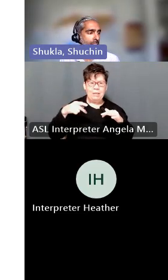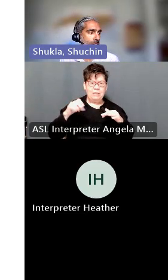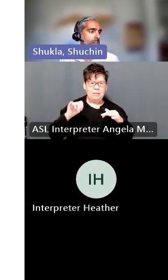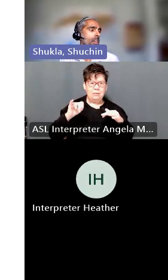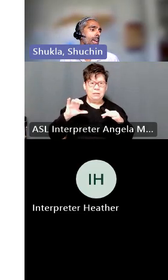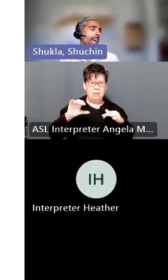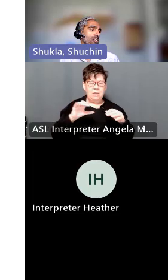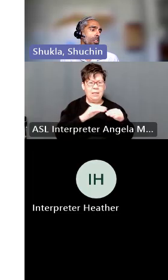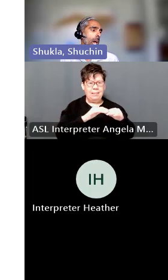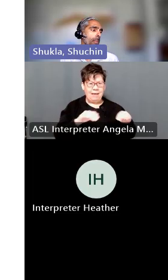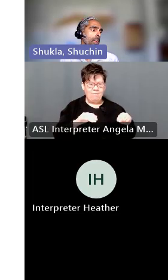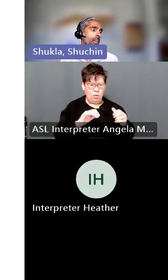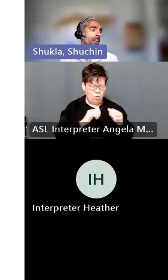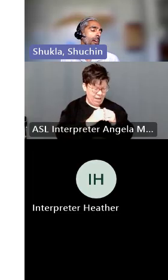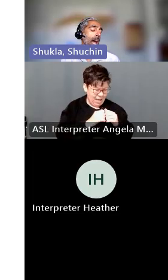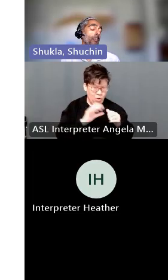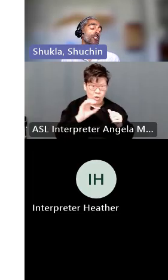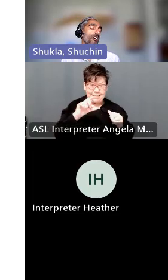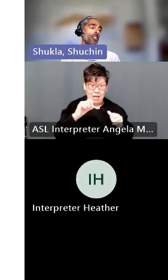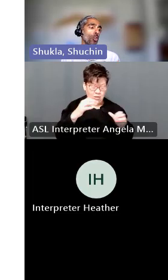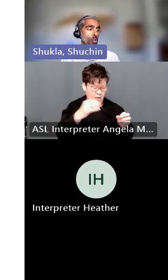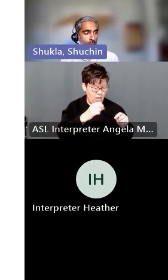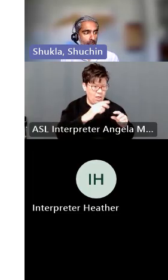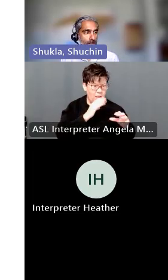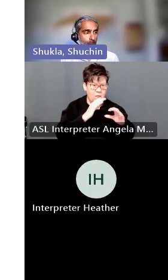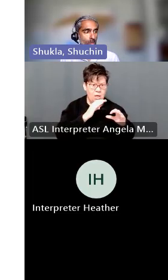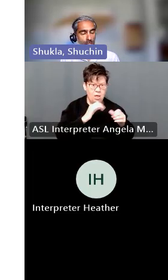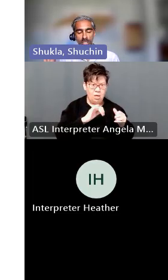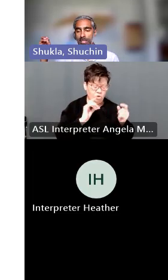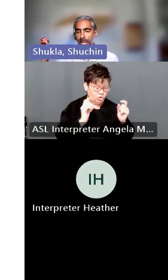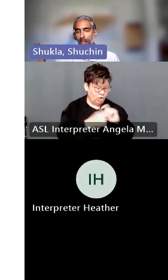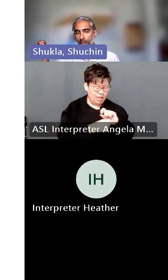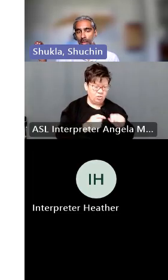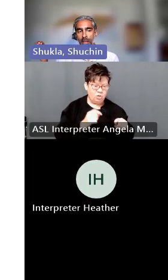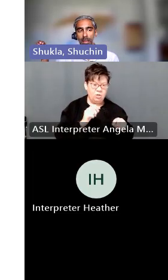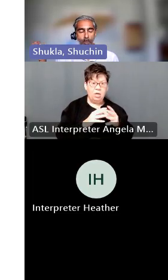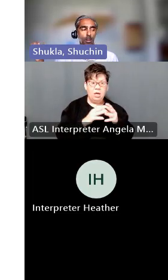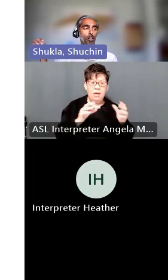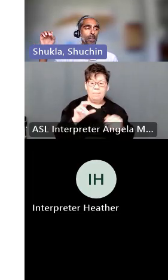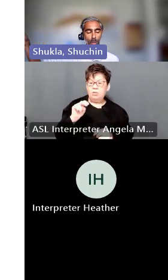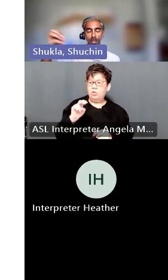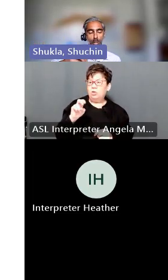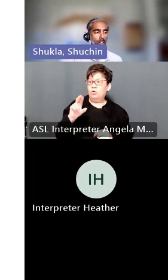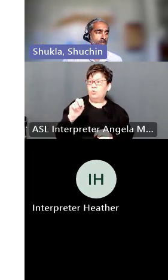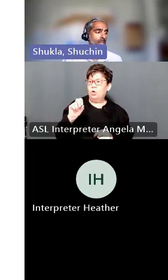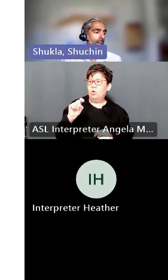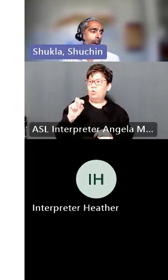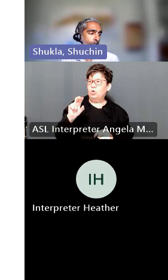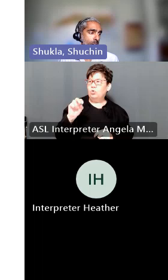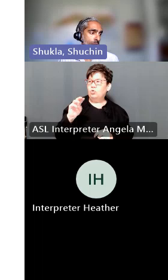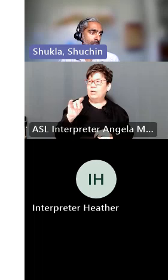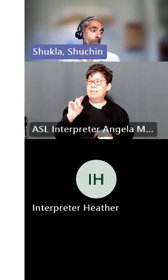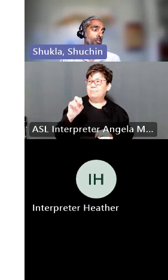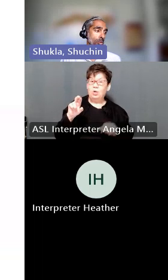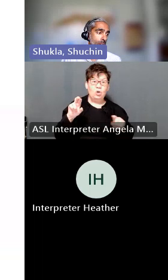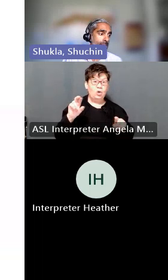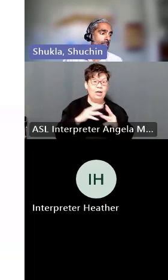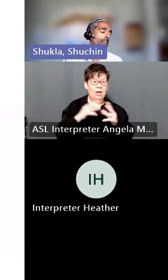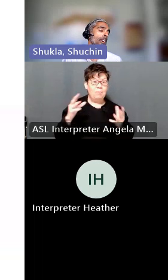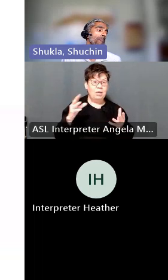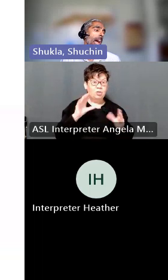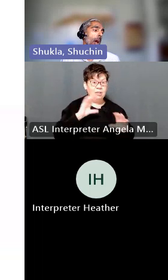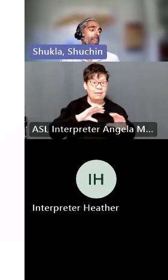brain regions change. Has to do with how much of a neurotransmitter, which is a signaling chemical between two nerves, how much of those